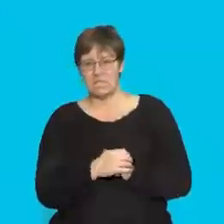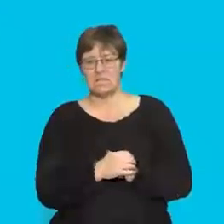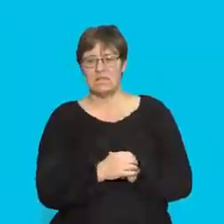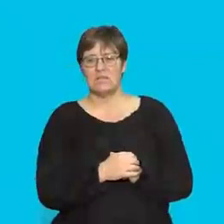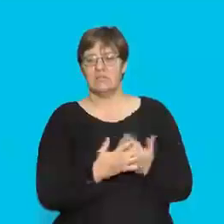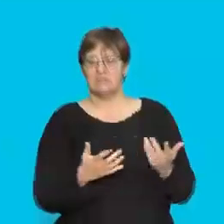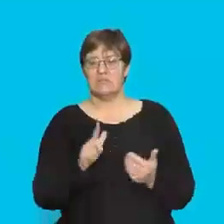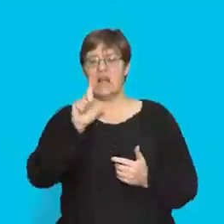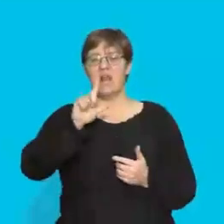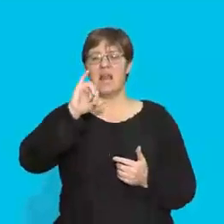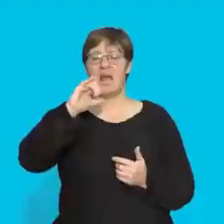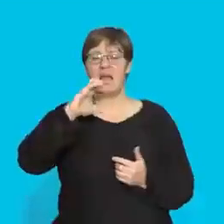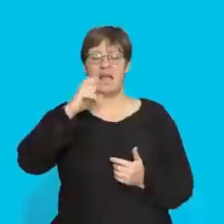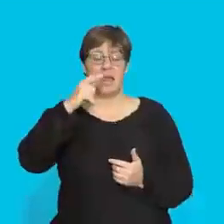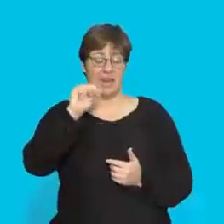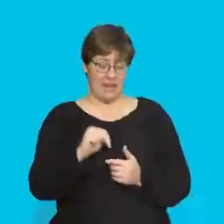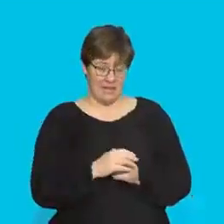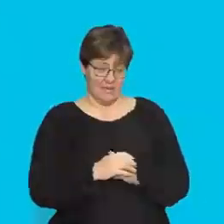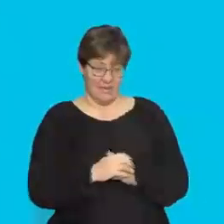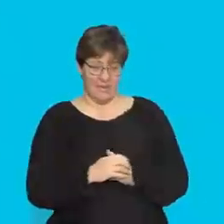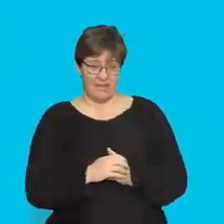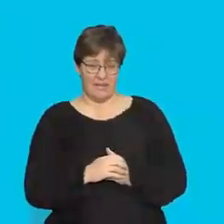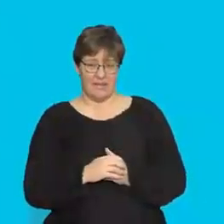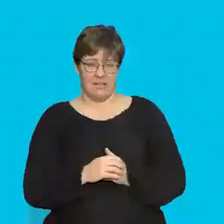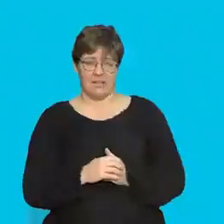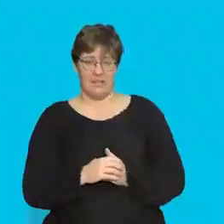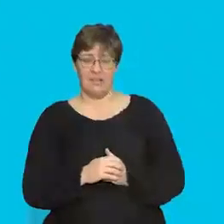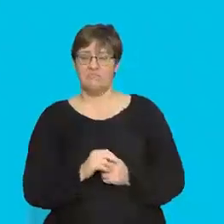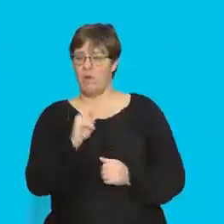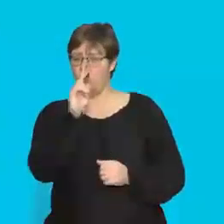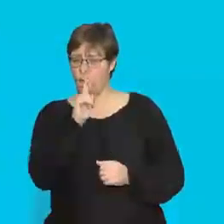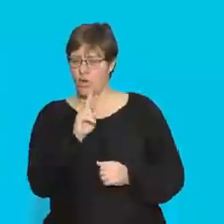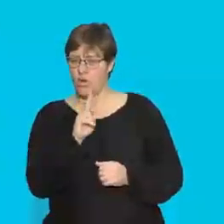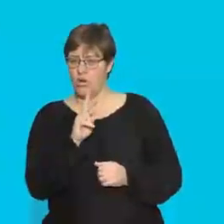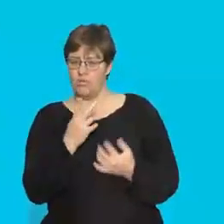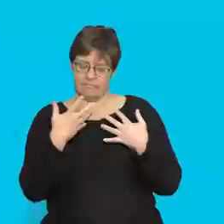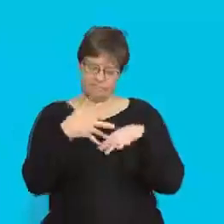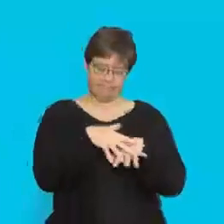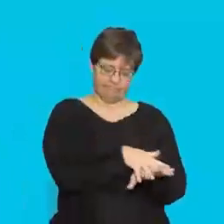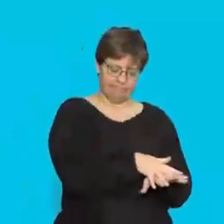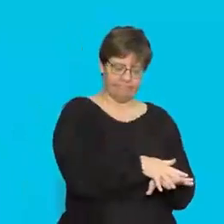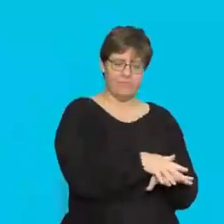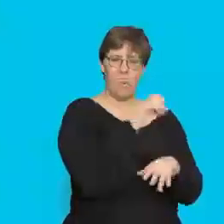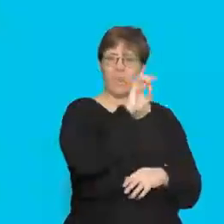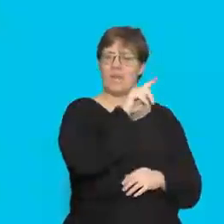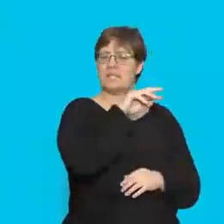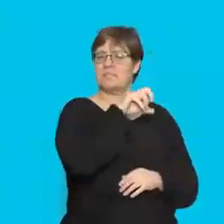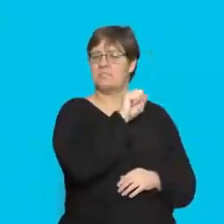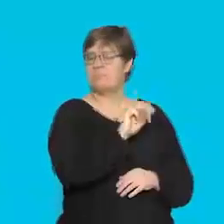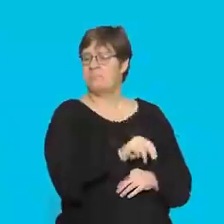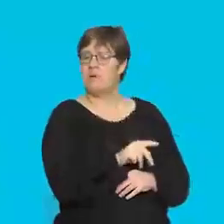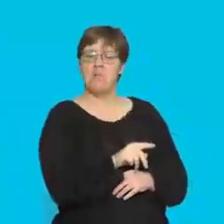recognize as lichen. And although it looks like lichen is one